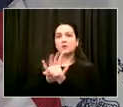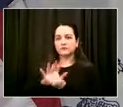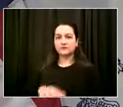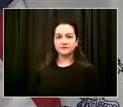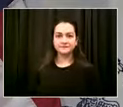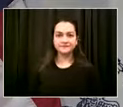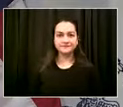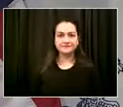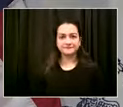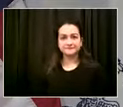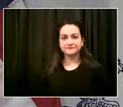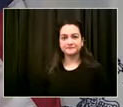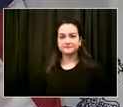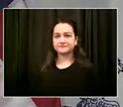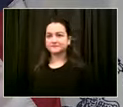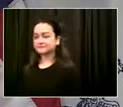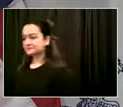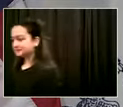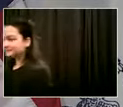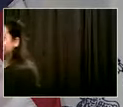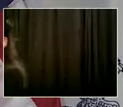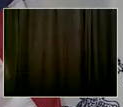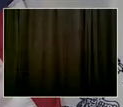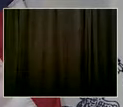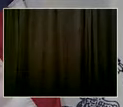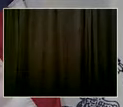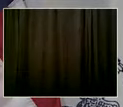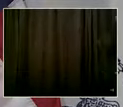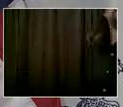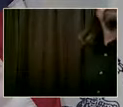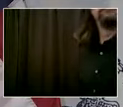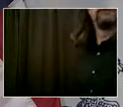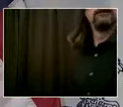Thank you. Just to clarify on that, so what we've had is sort of